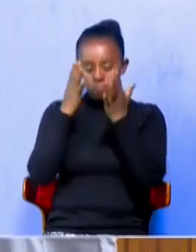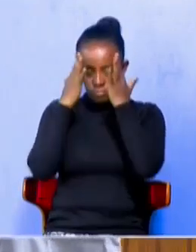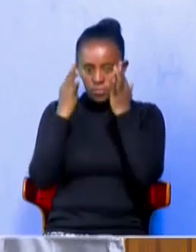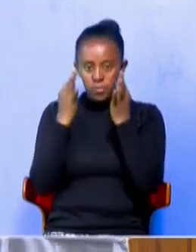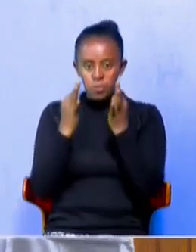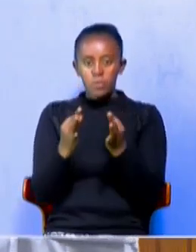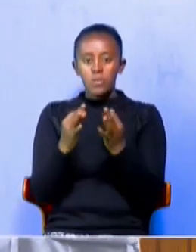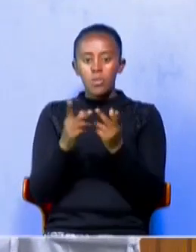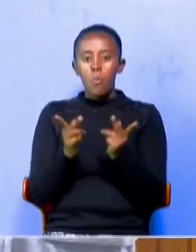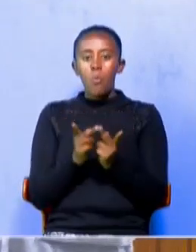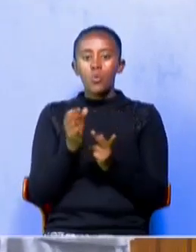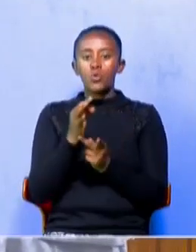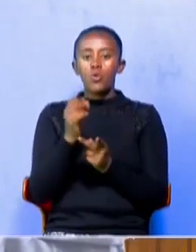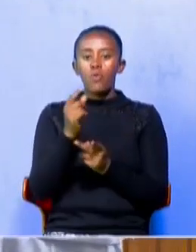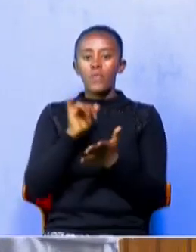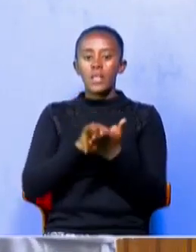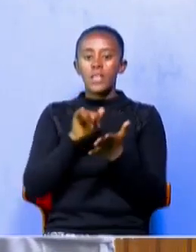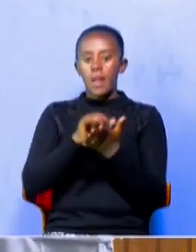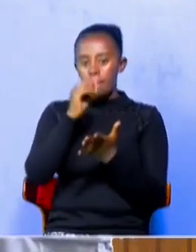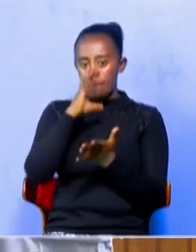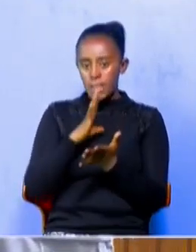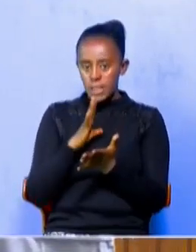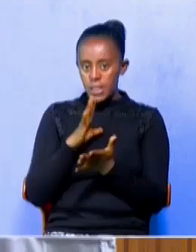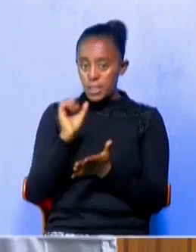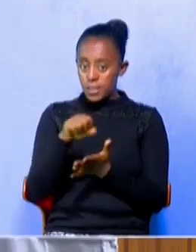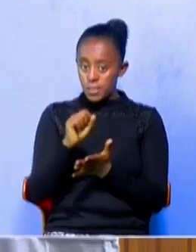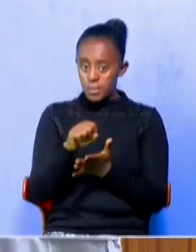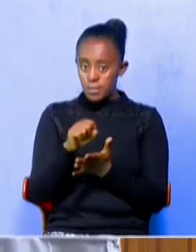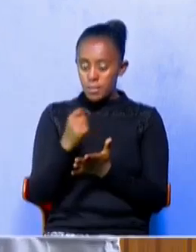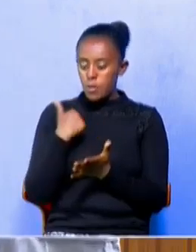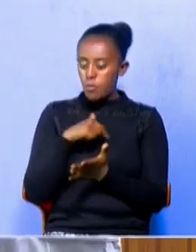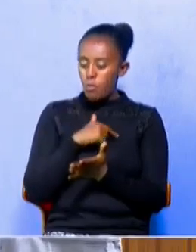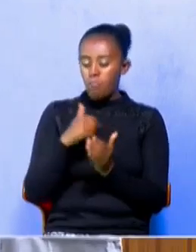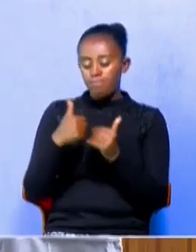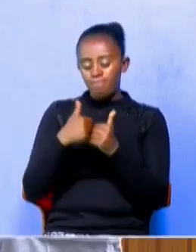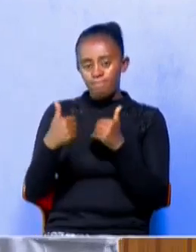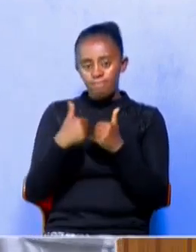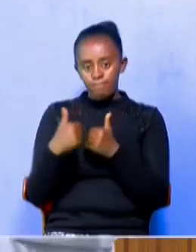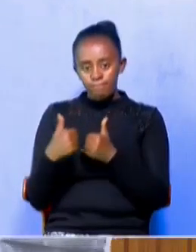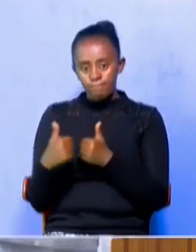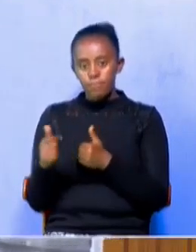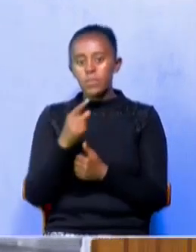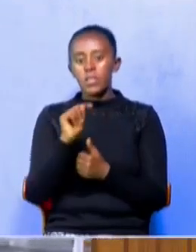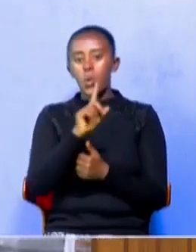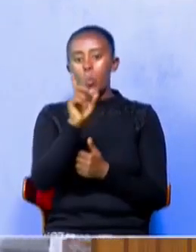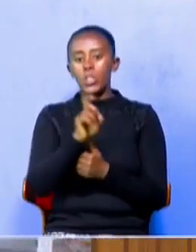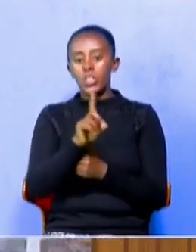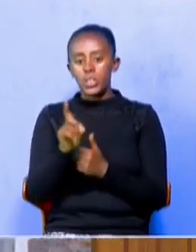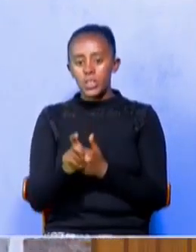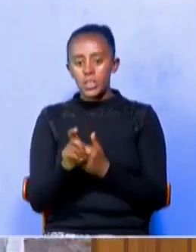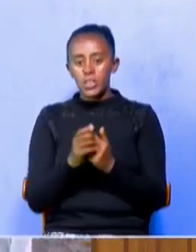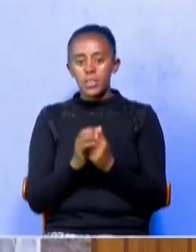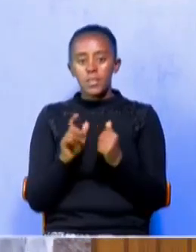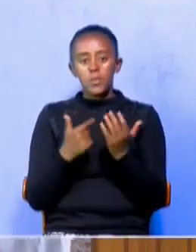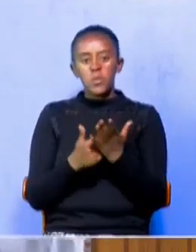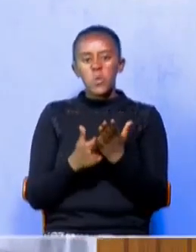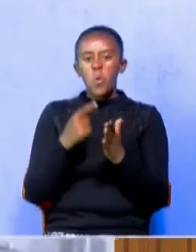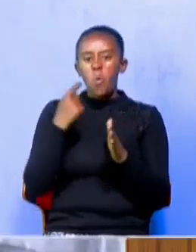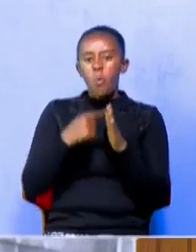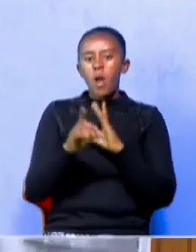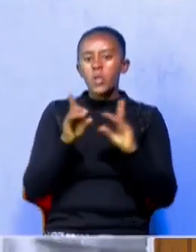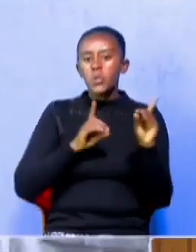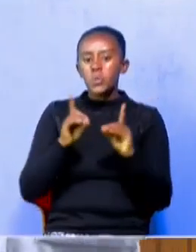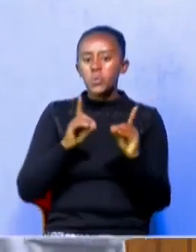the position of that person. Yeah, we have to identify the questions. So where do I get